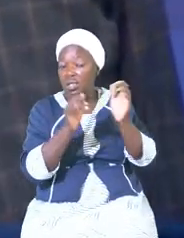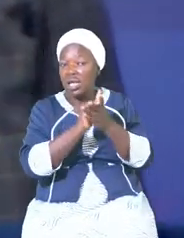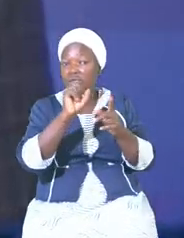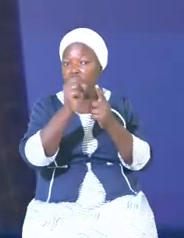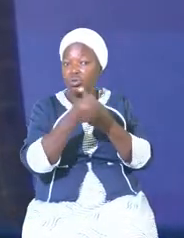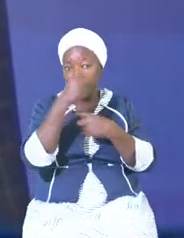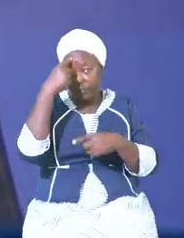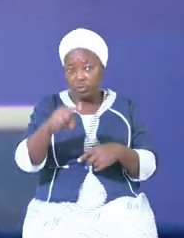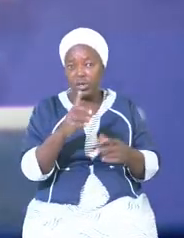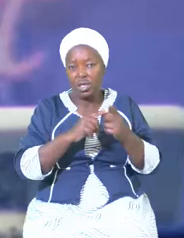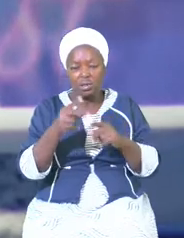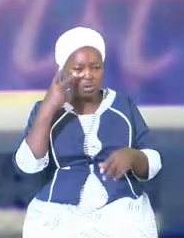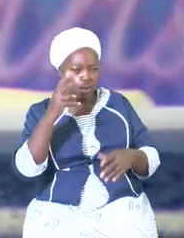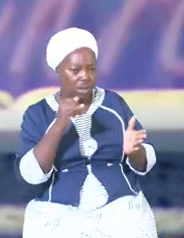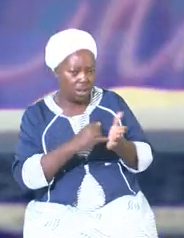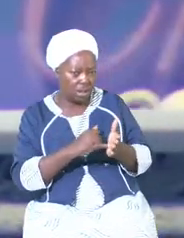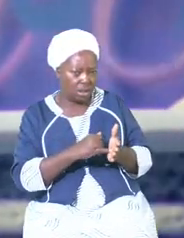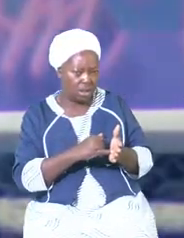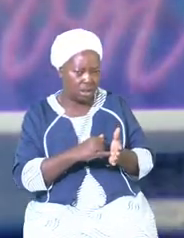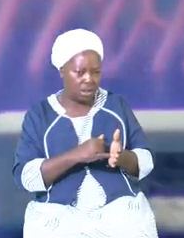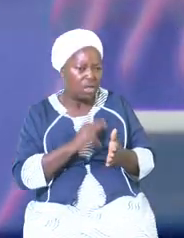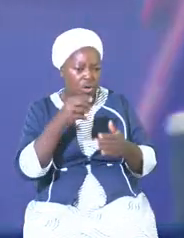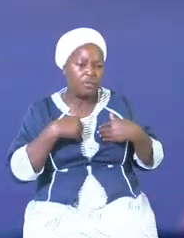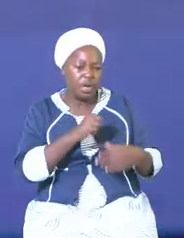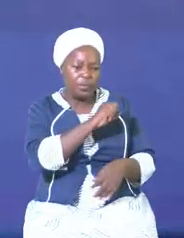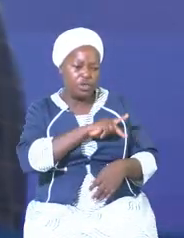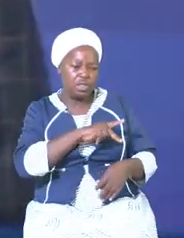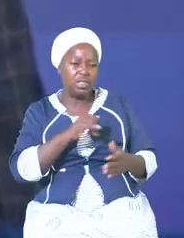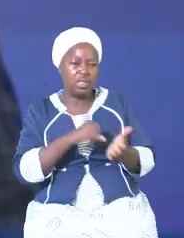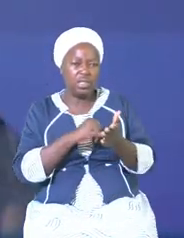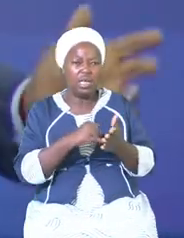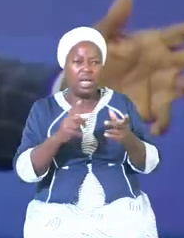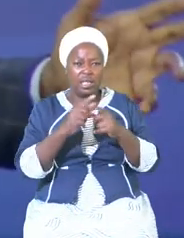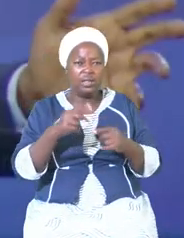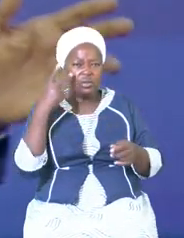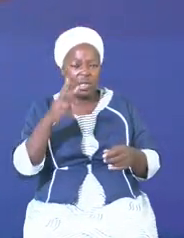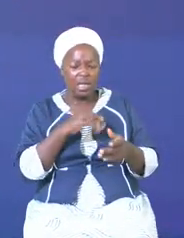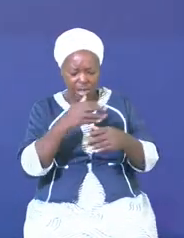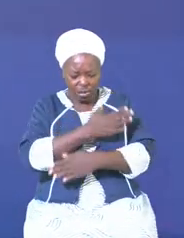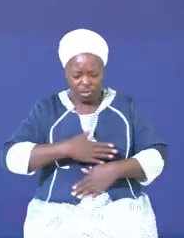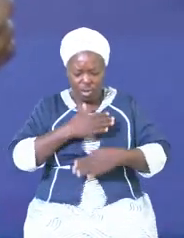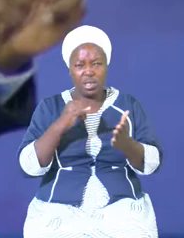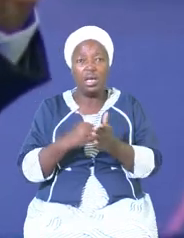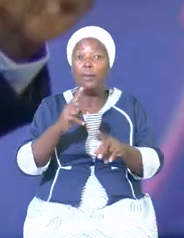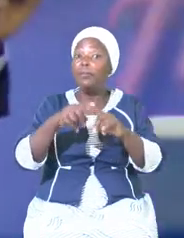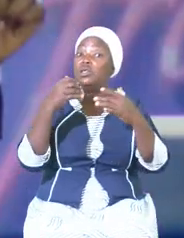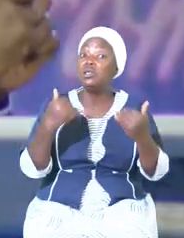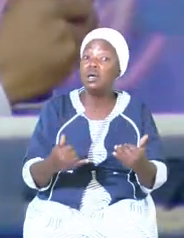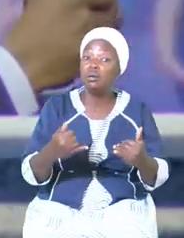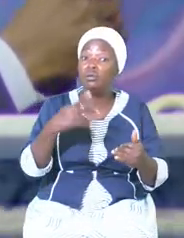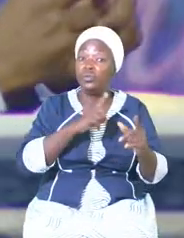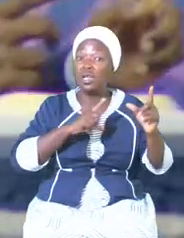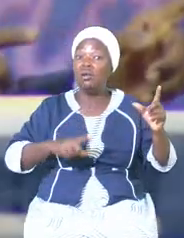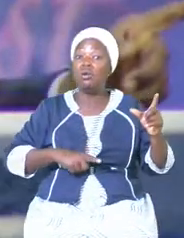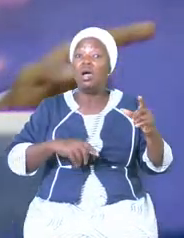looking at it, you've been appreciating it, you've been enjoying it, but now the Lord has sent him